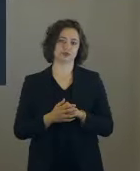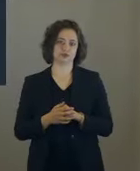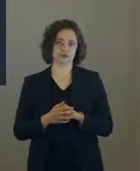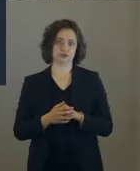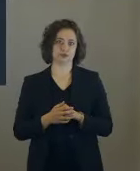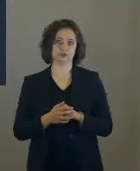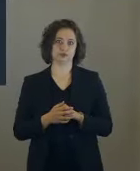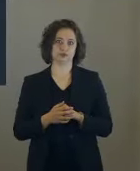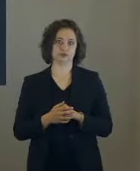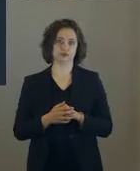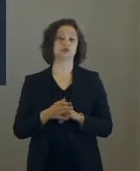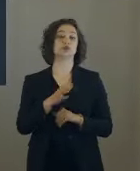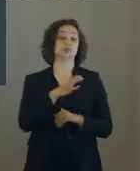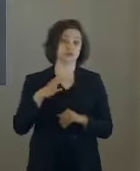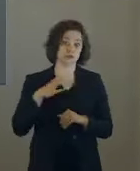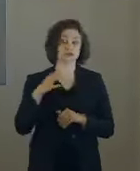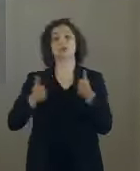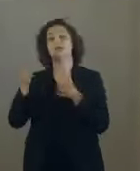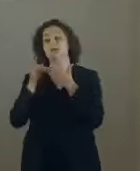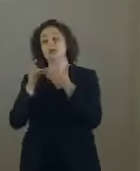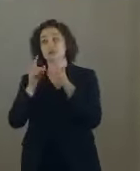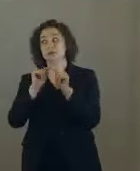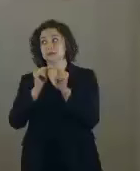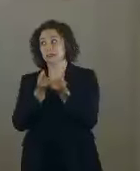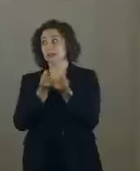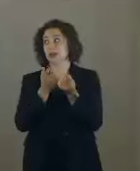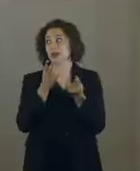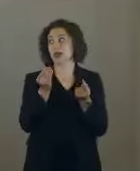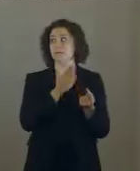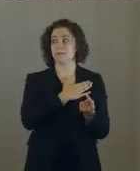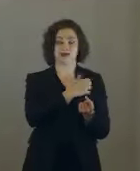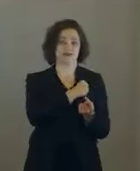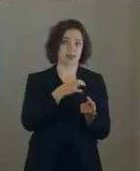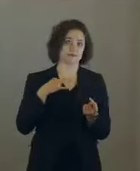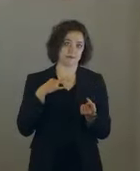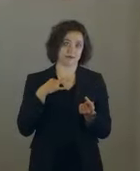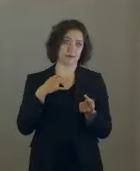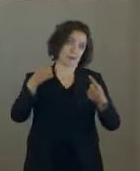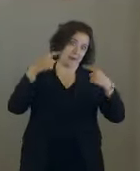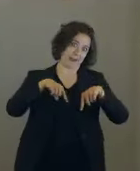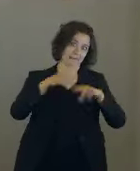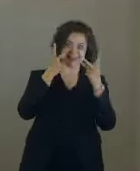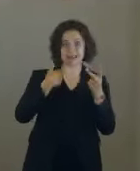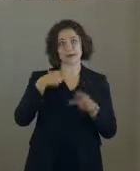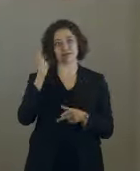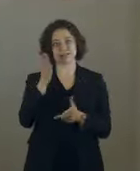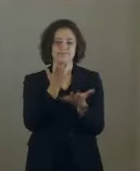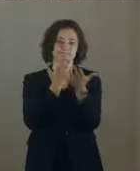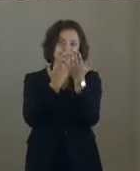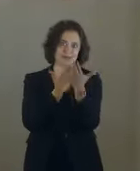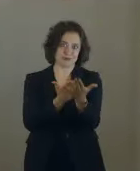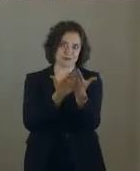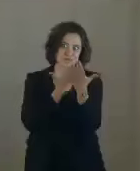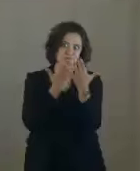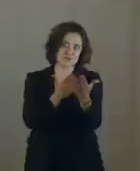I just want to thank the commission, our executive leadership team, and some of my staff who came to see me present.